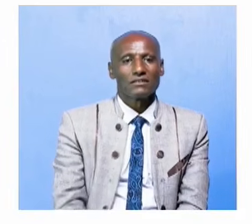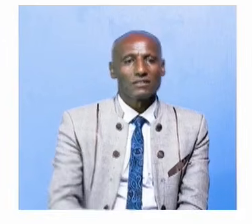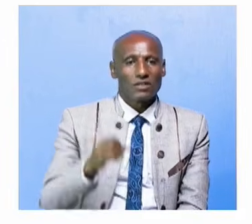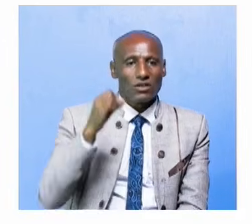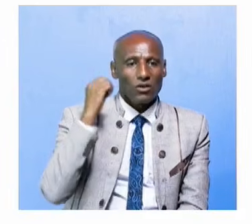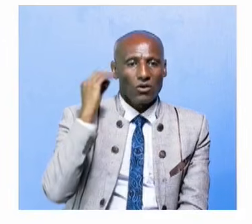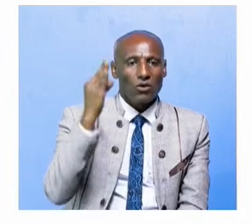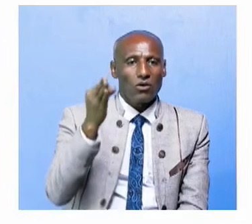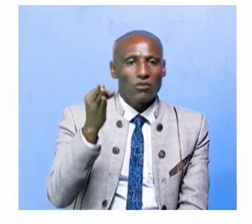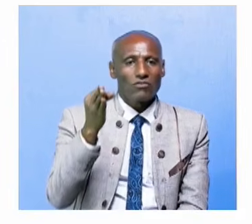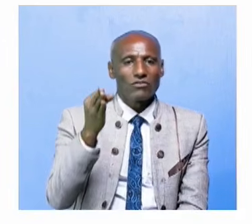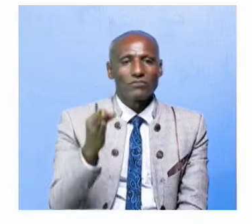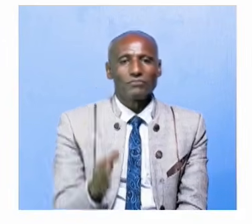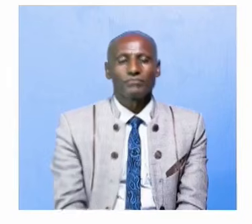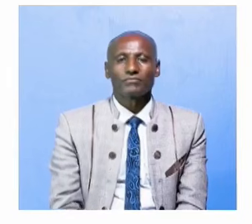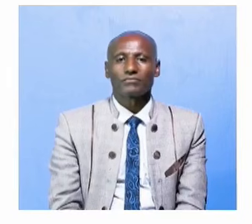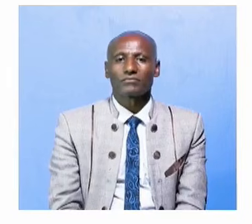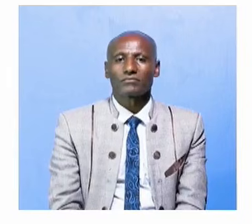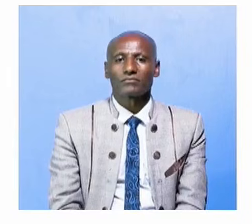of